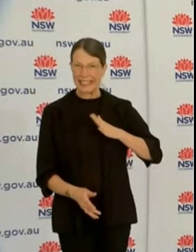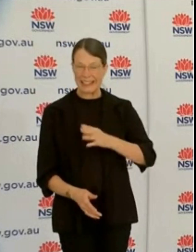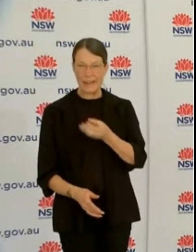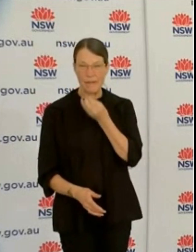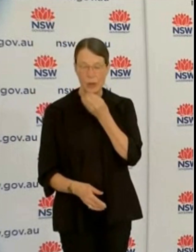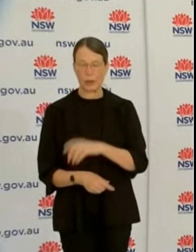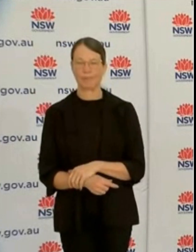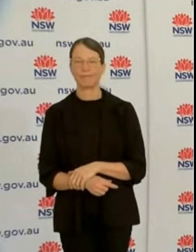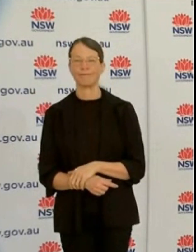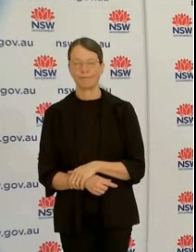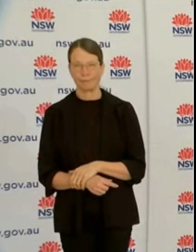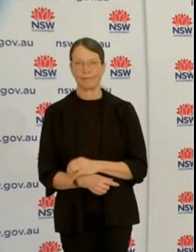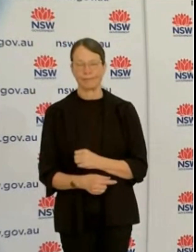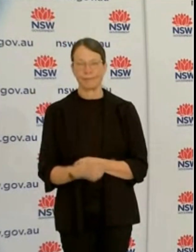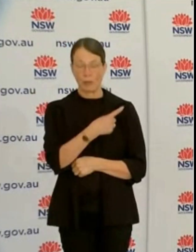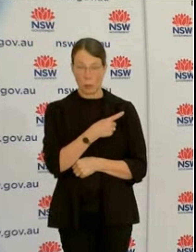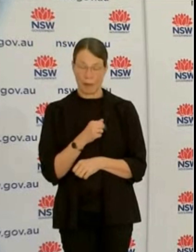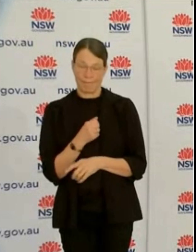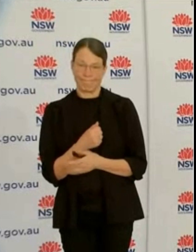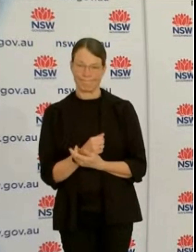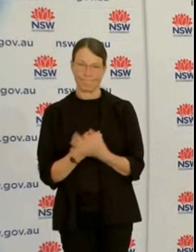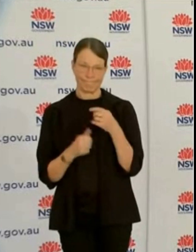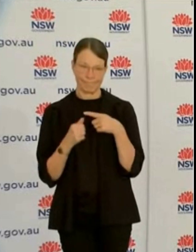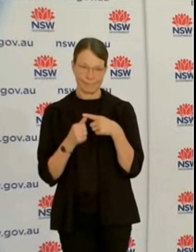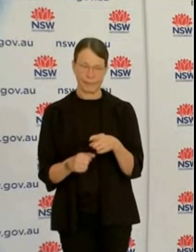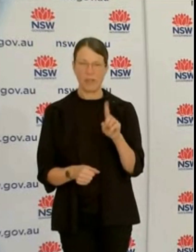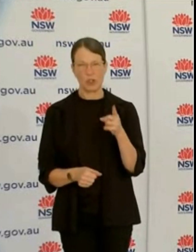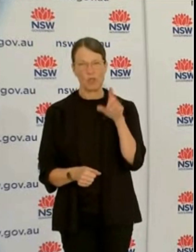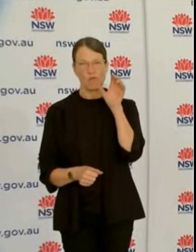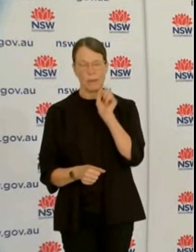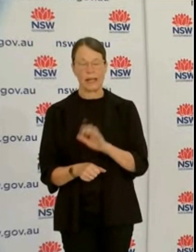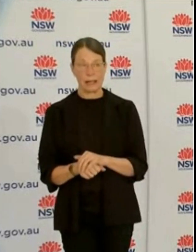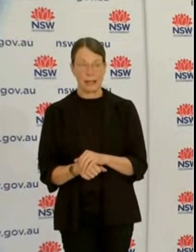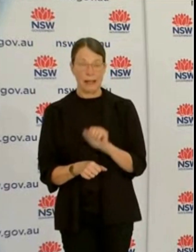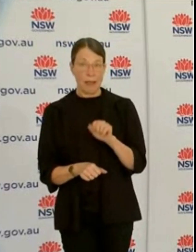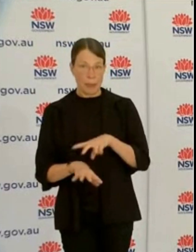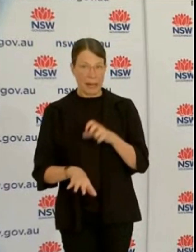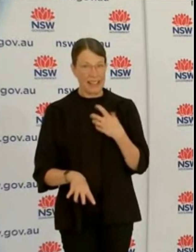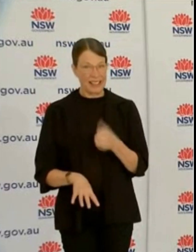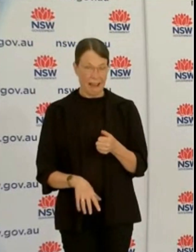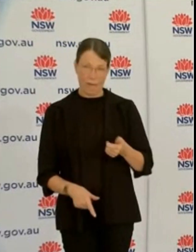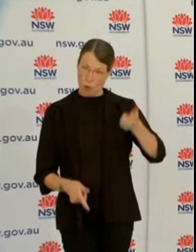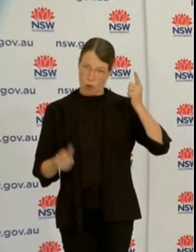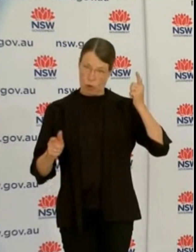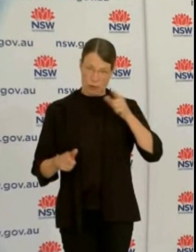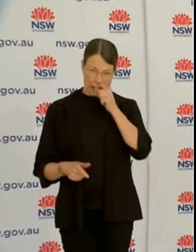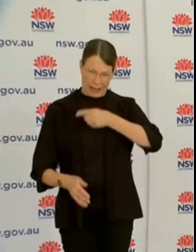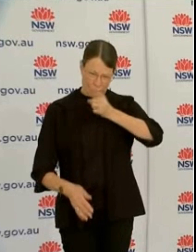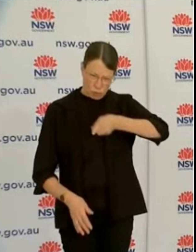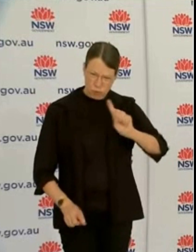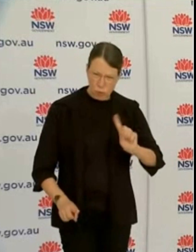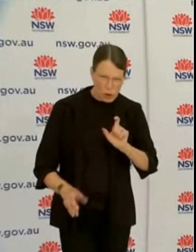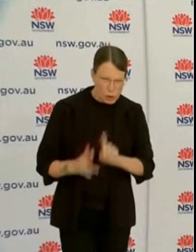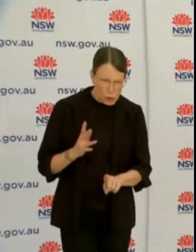as authorised, and they are authorised. I understand that particular scenario. In the end, the food got to its destination. And I know there are so many